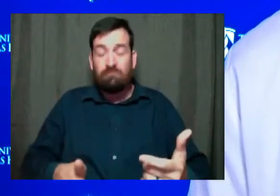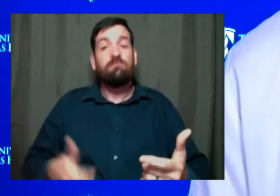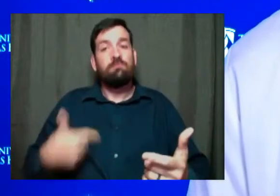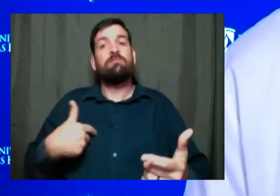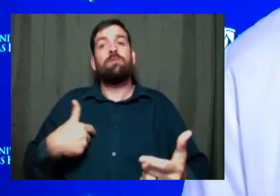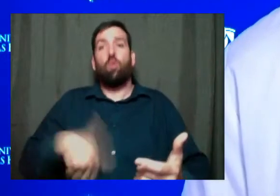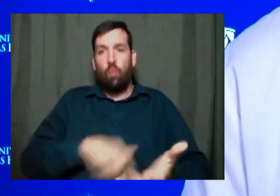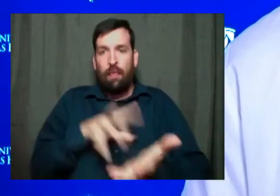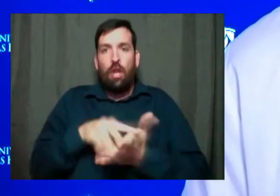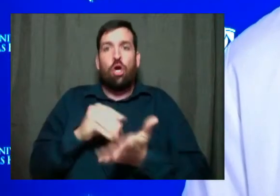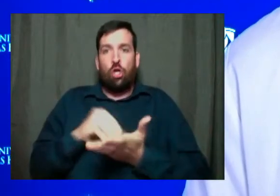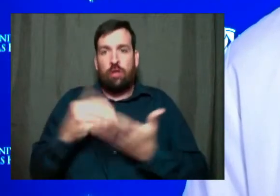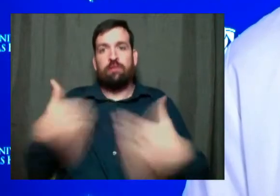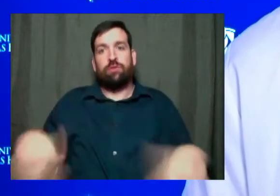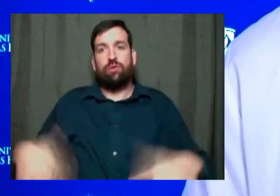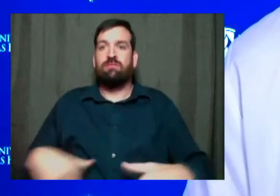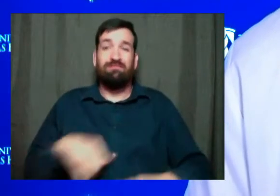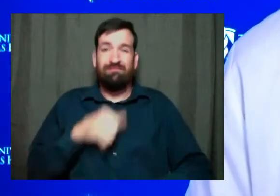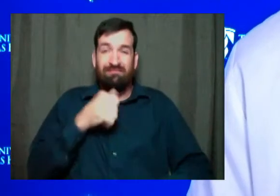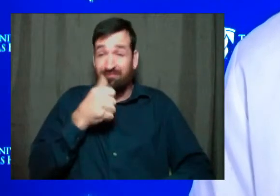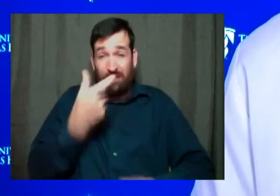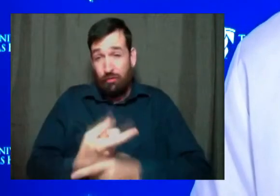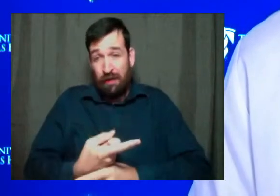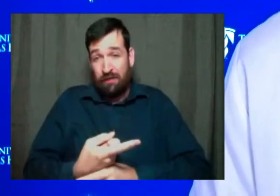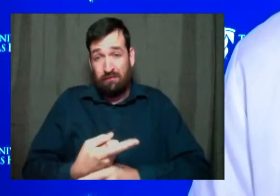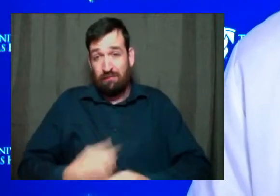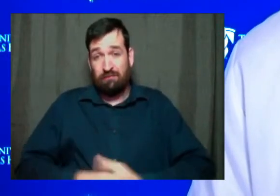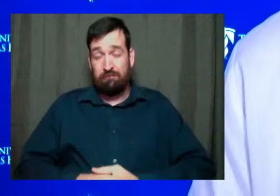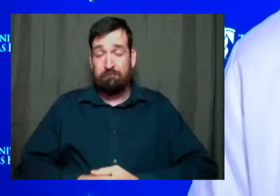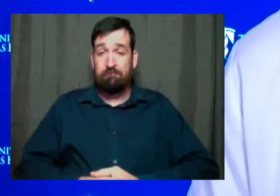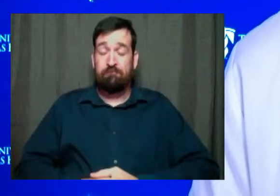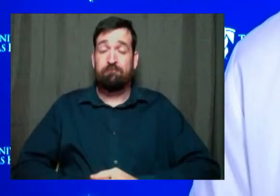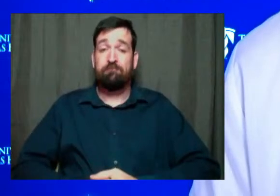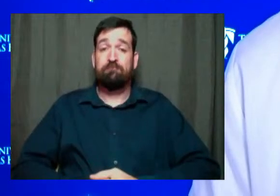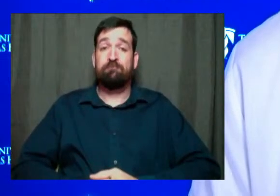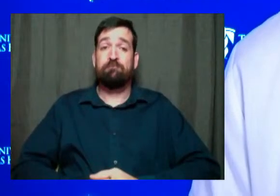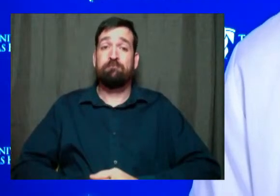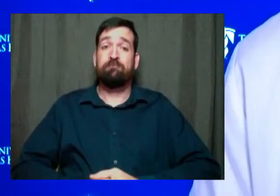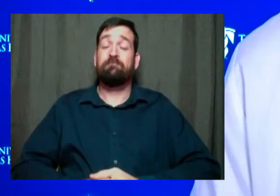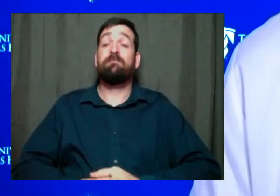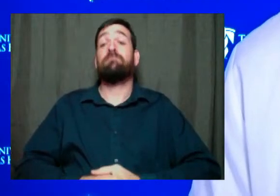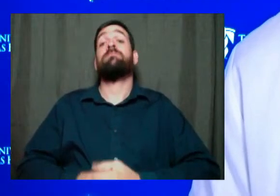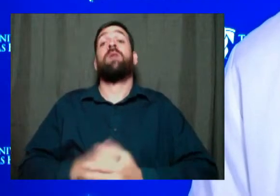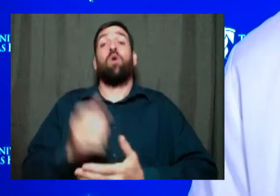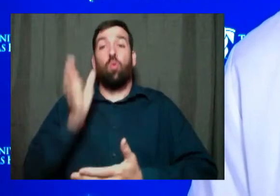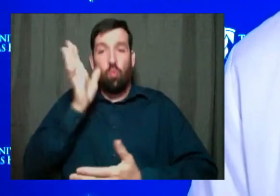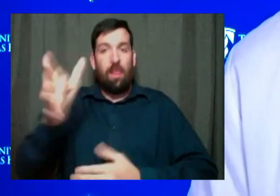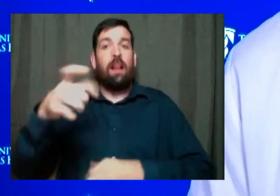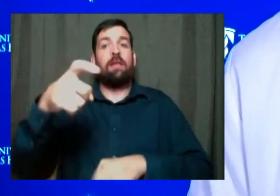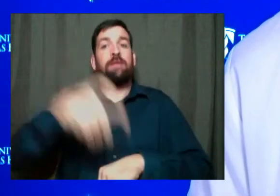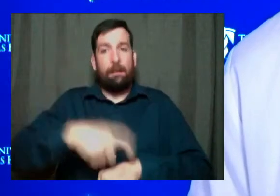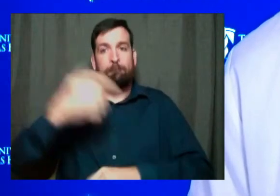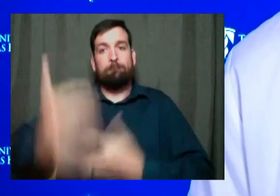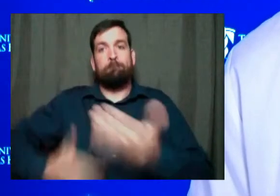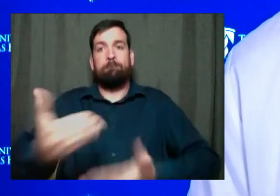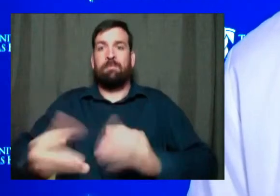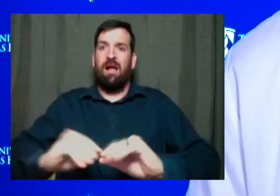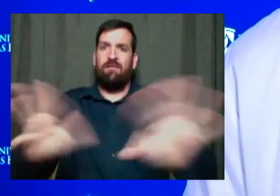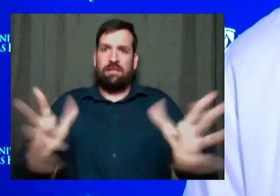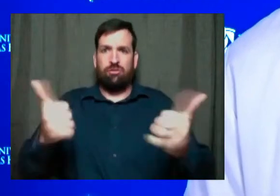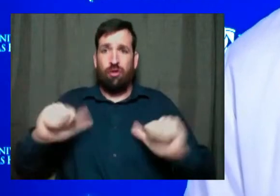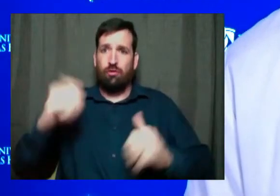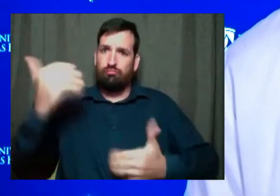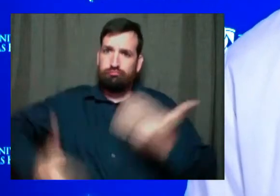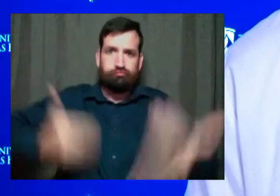are vastly different from what we thought initially. And so it will take a little bit of time. Obviously, they are trying to move as fast as possible to